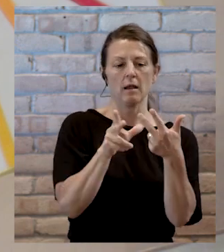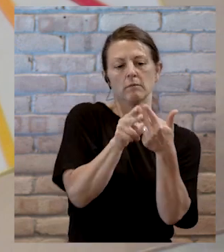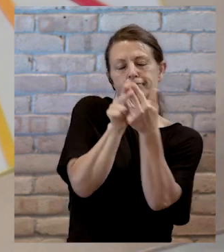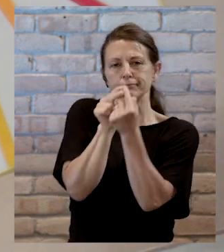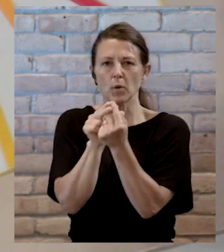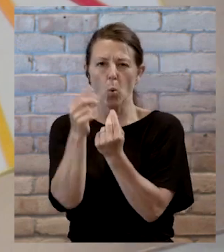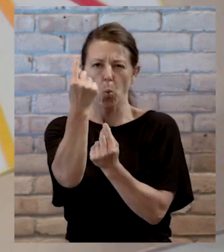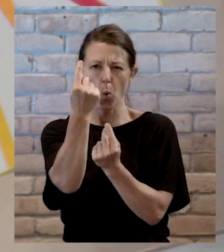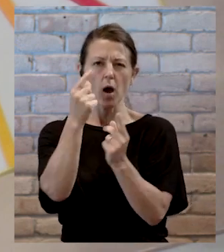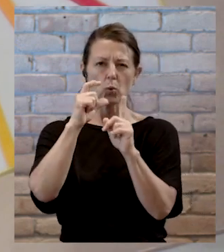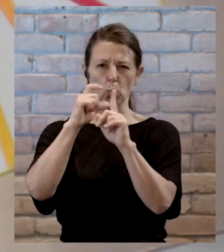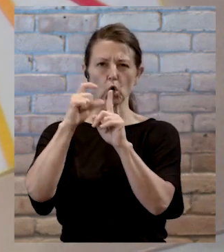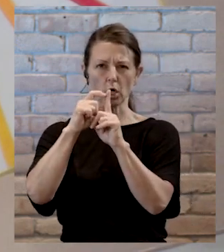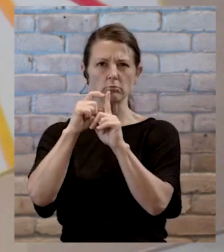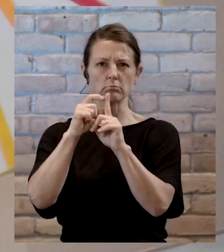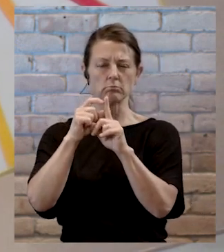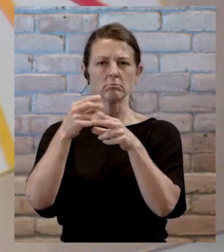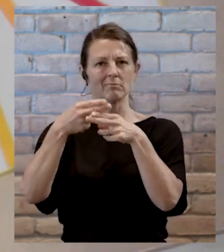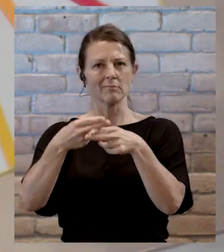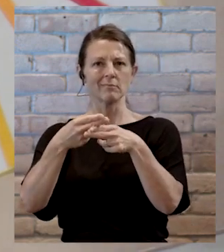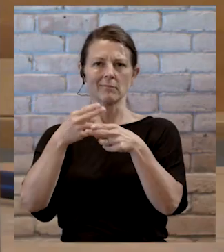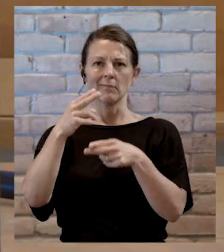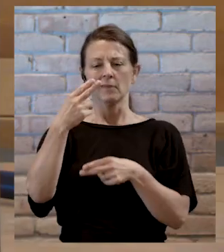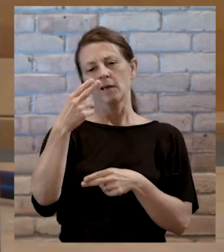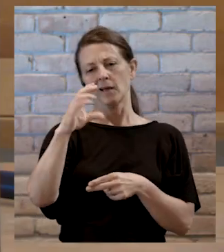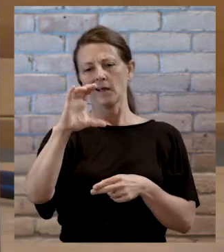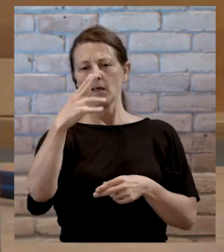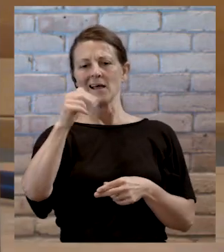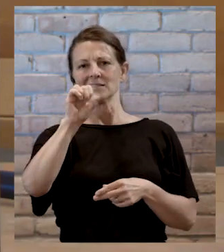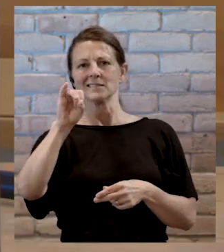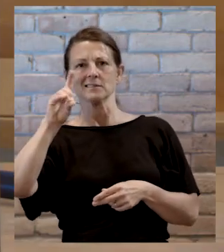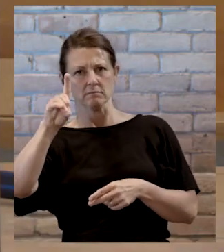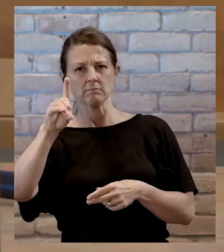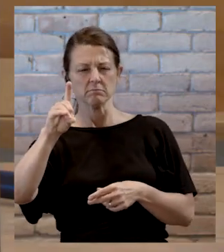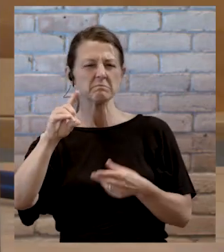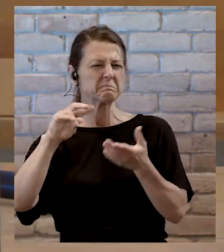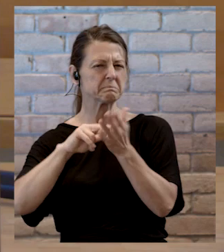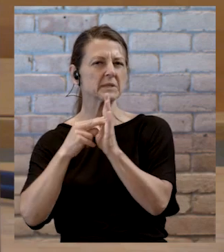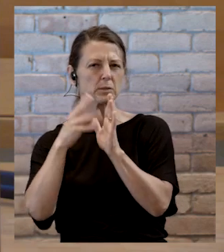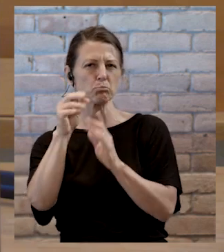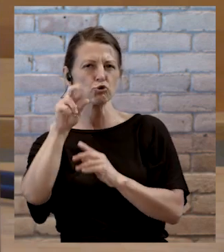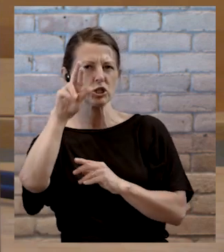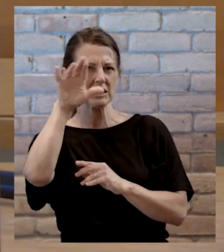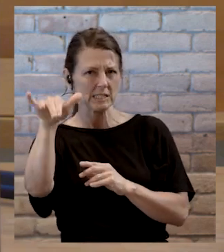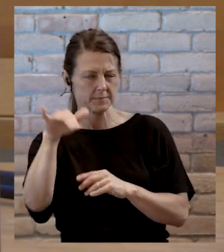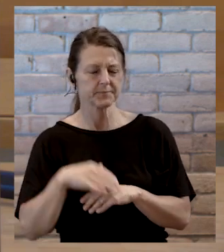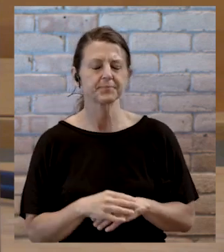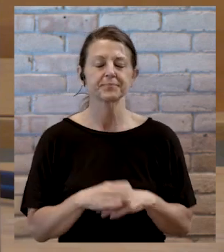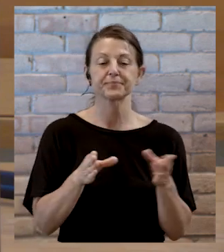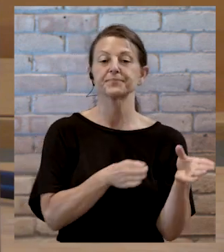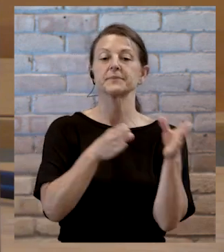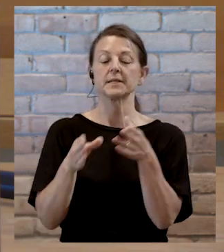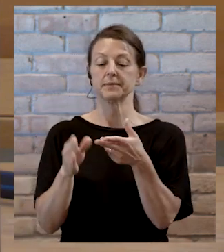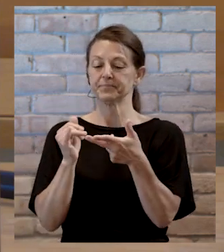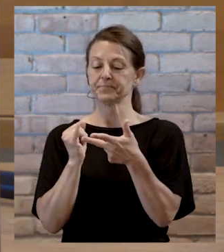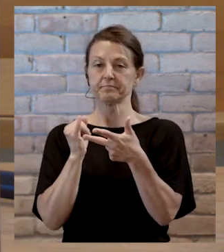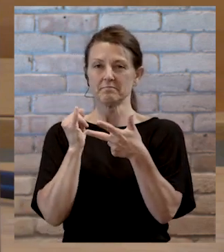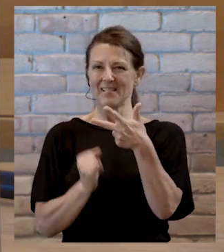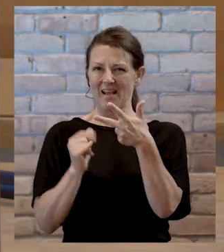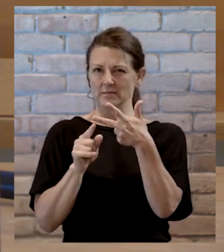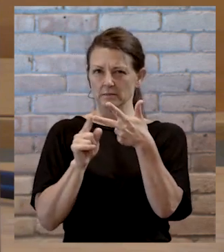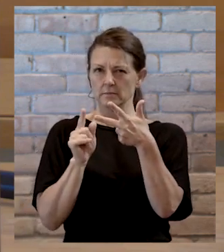called mercy. And then last weekend, Vicar Dean talked about walking